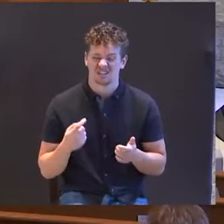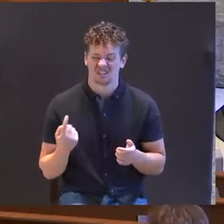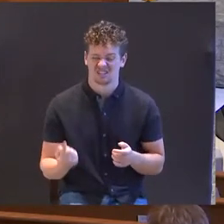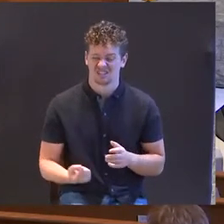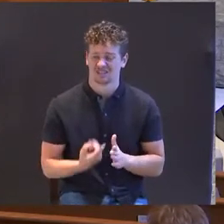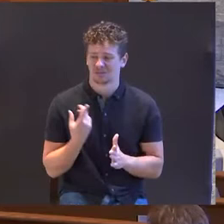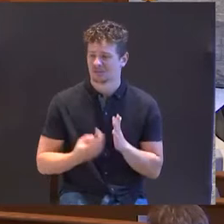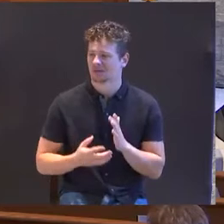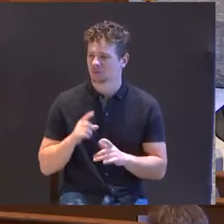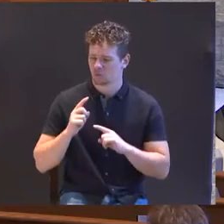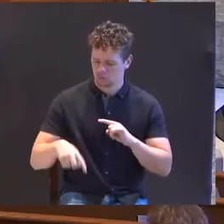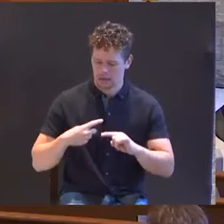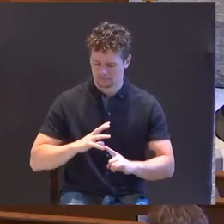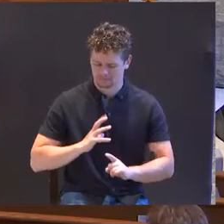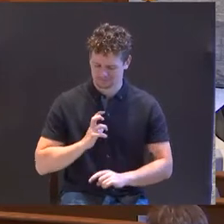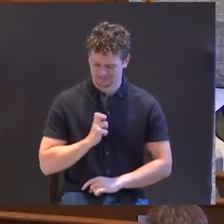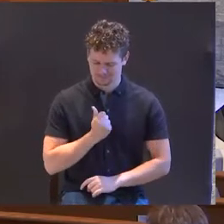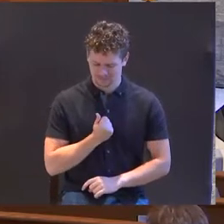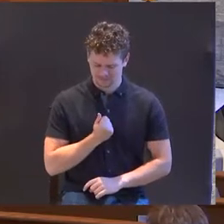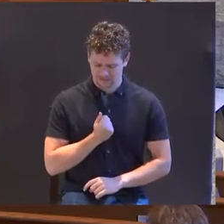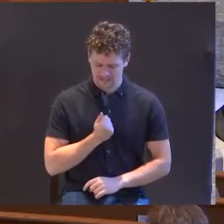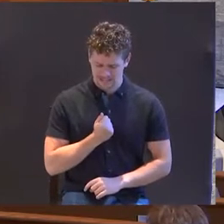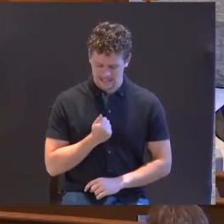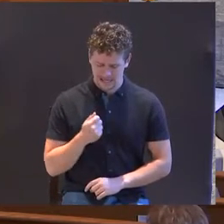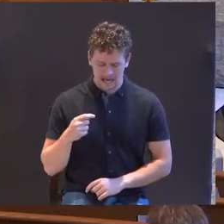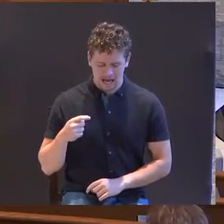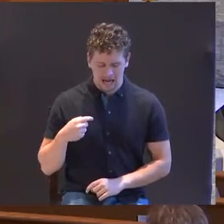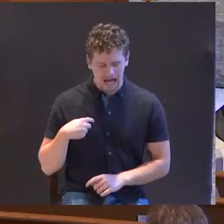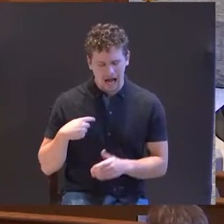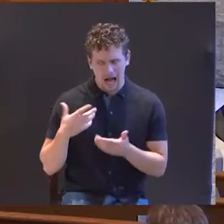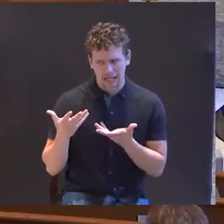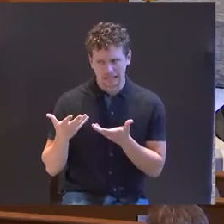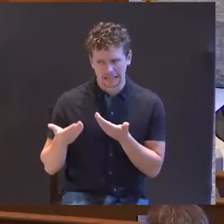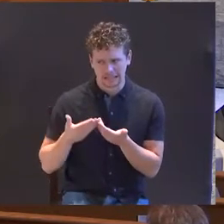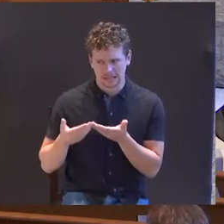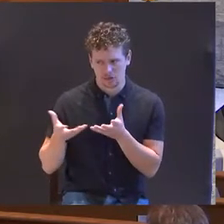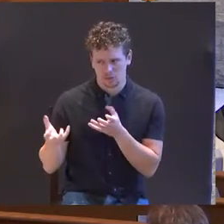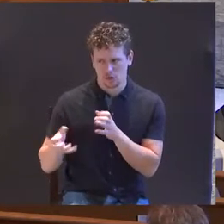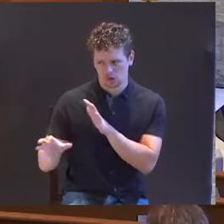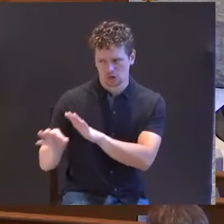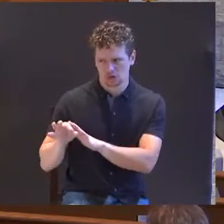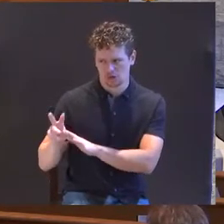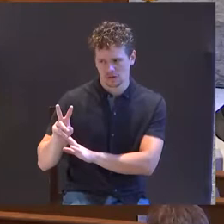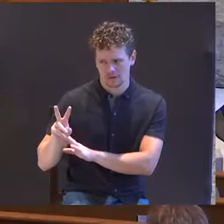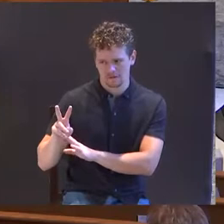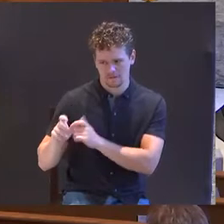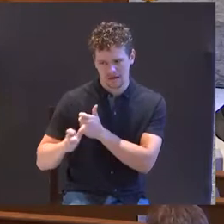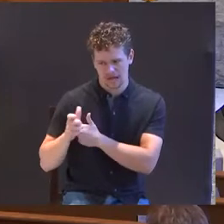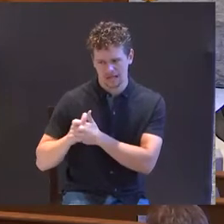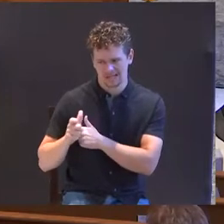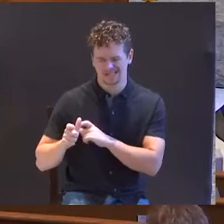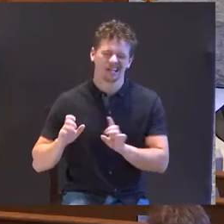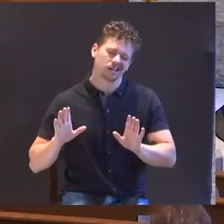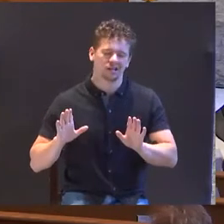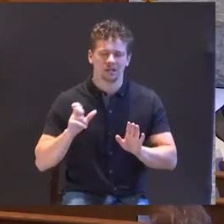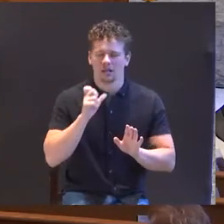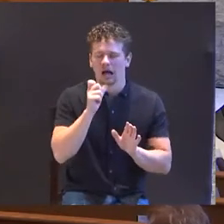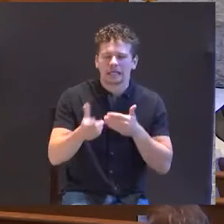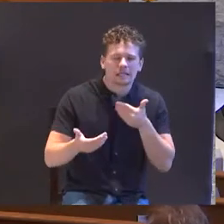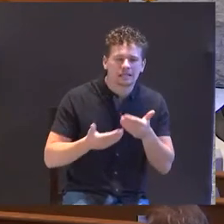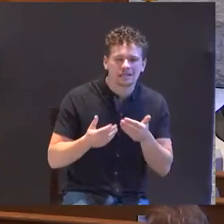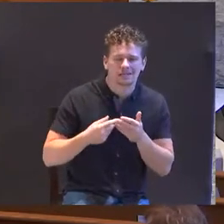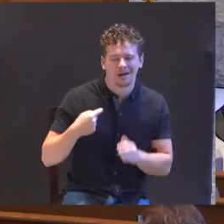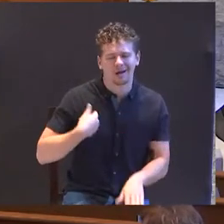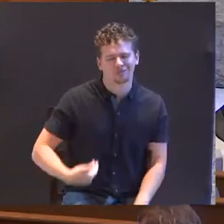can easily go to that place of violence. Well, not too easily. This is Reverend Pat you're talking to. But I can actually